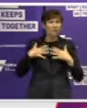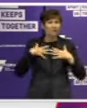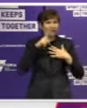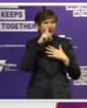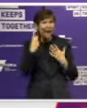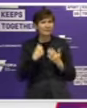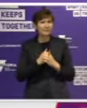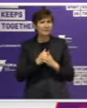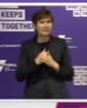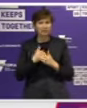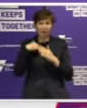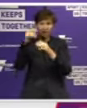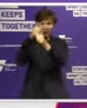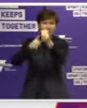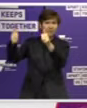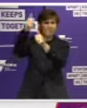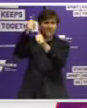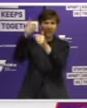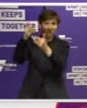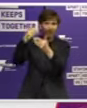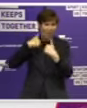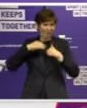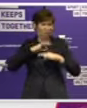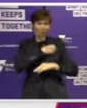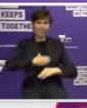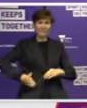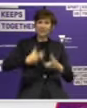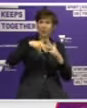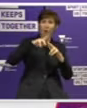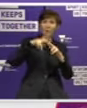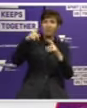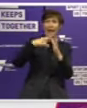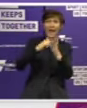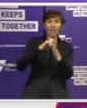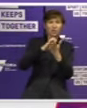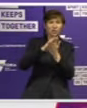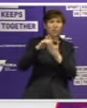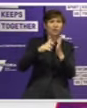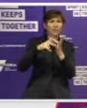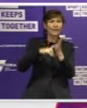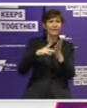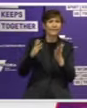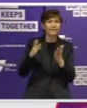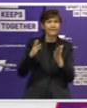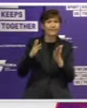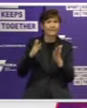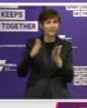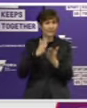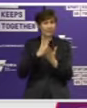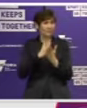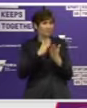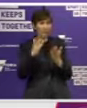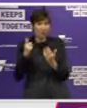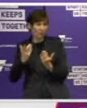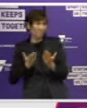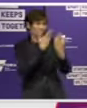I am not his minister. So in any event, the board will look at all of these matters, all of them, and indeed more.